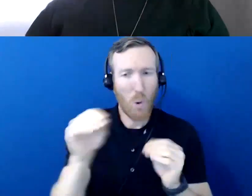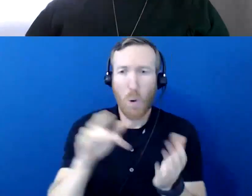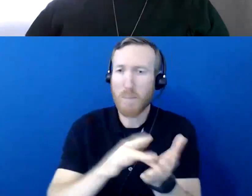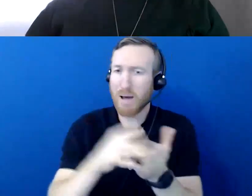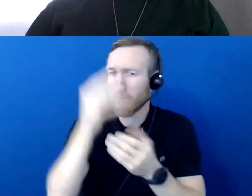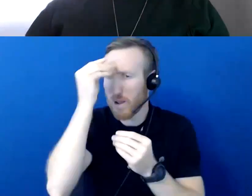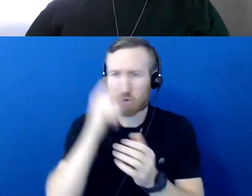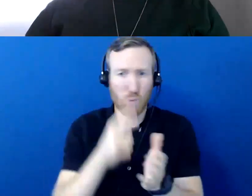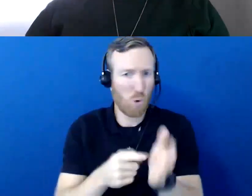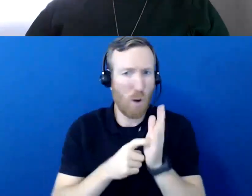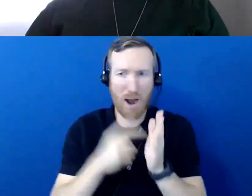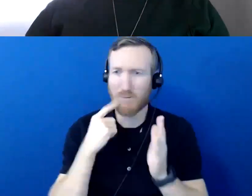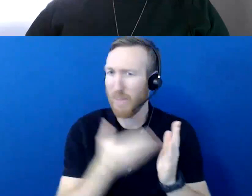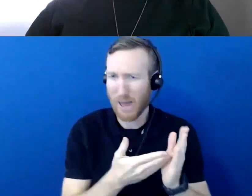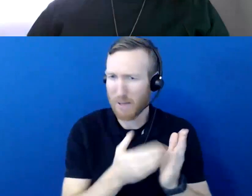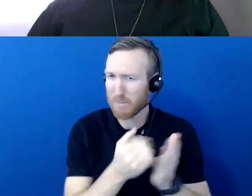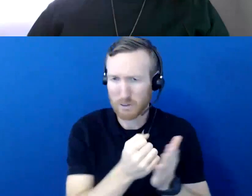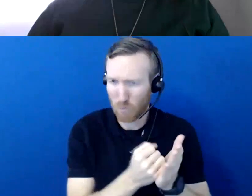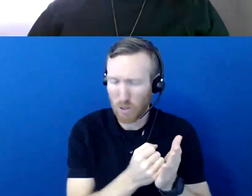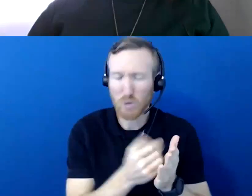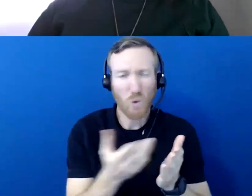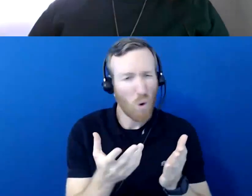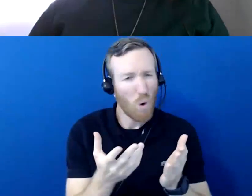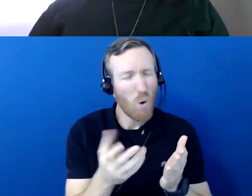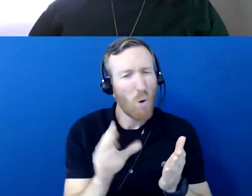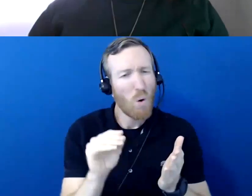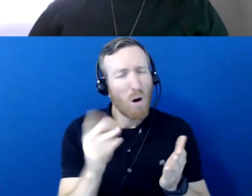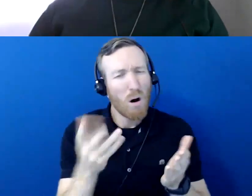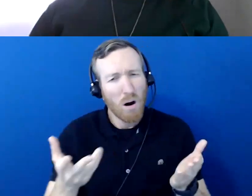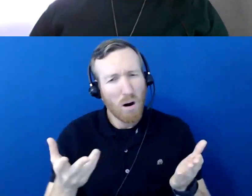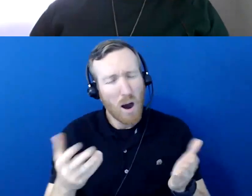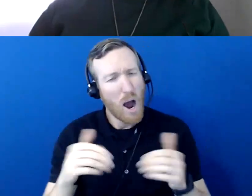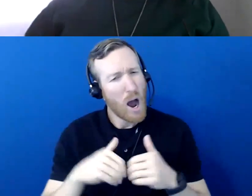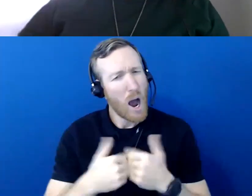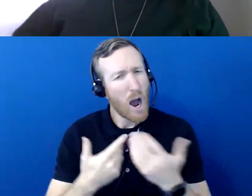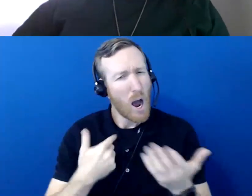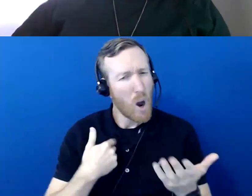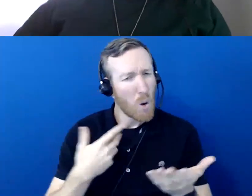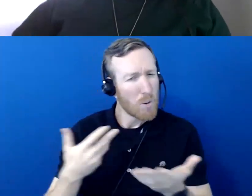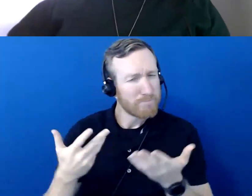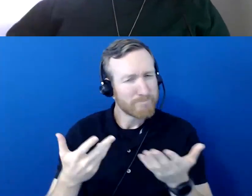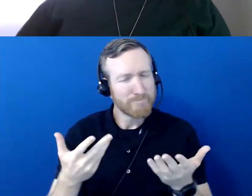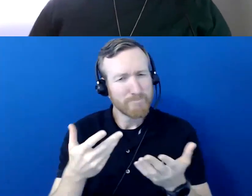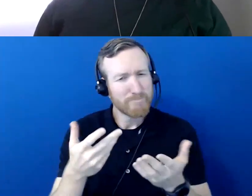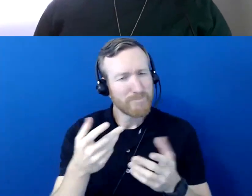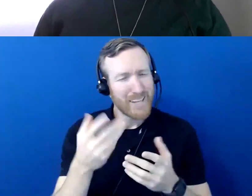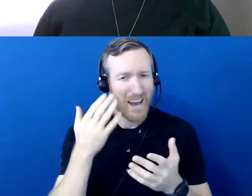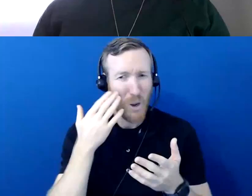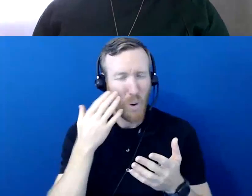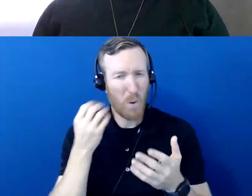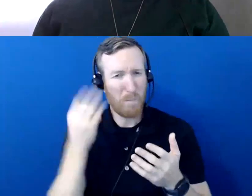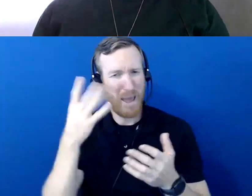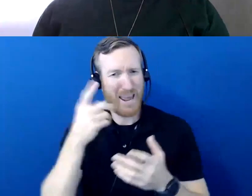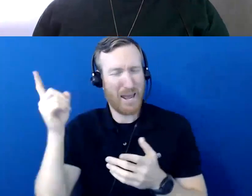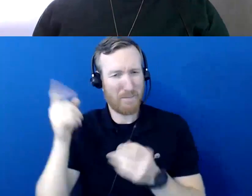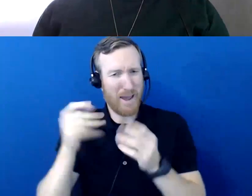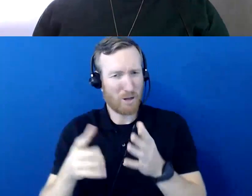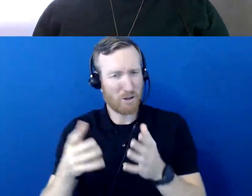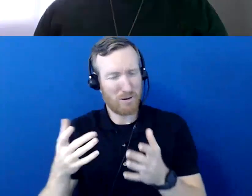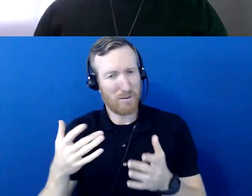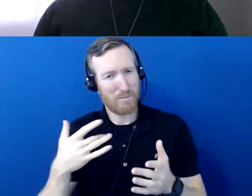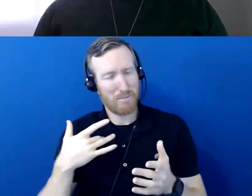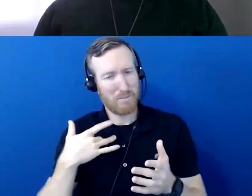required. So how do we address that when, most of us as managers do request are trained